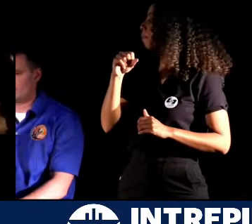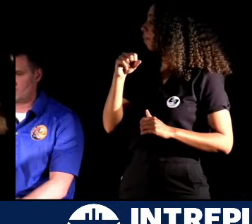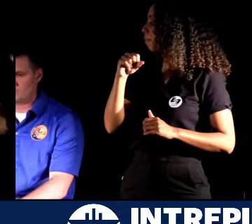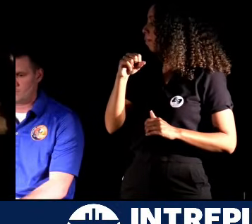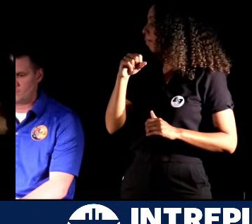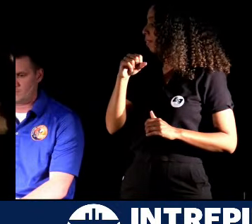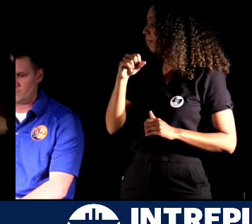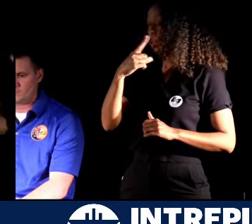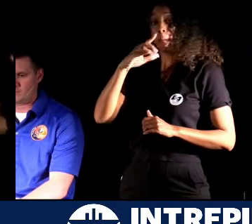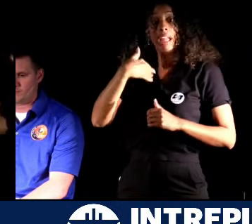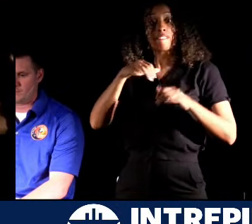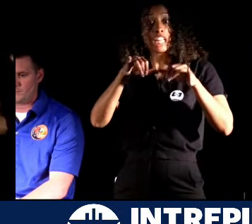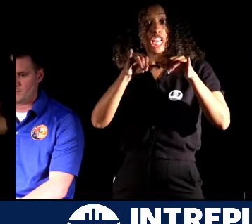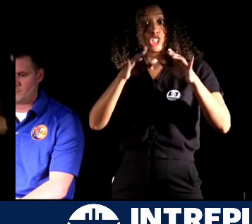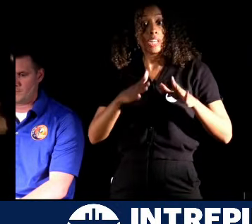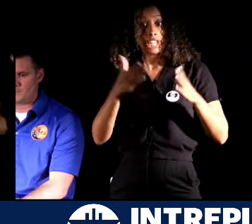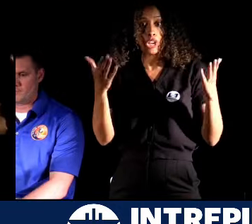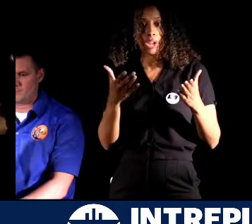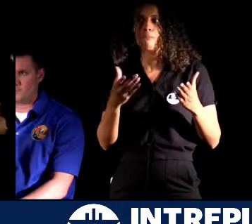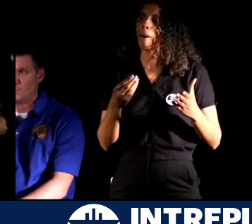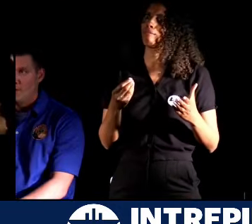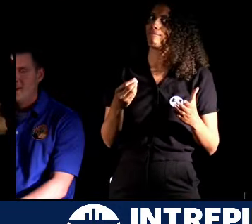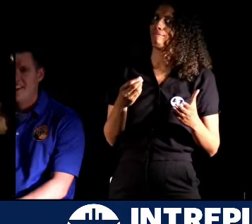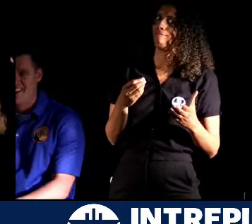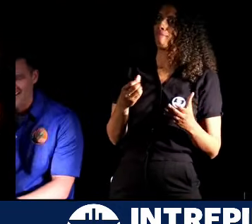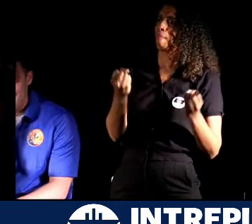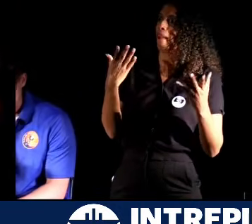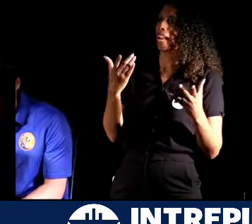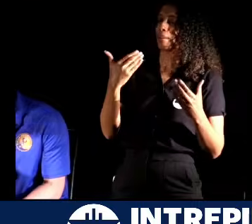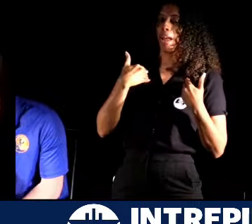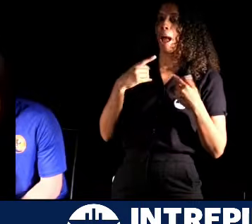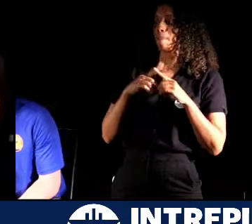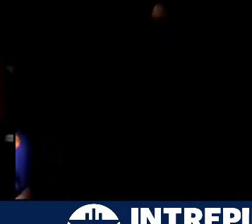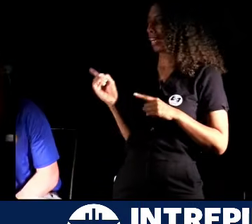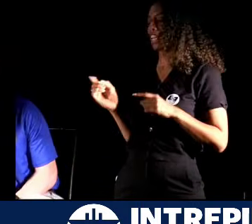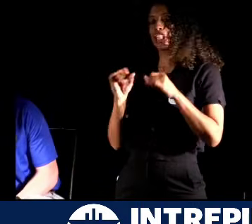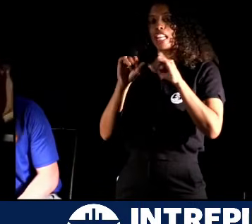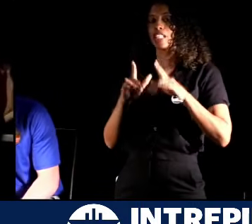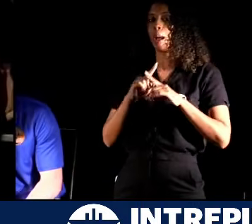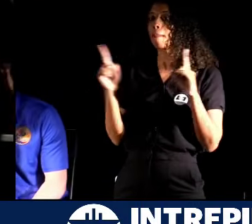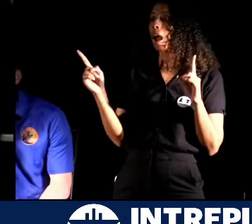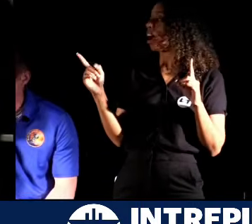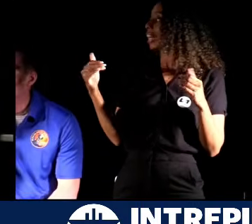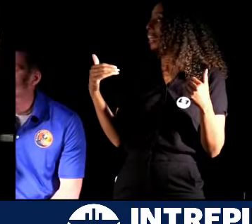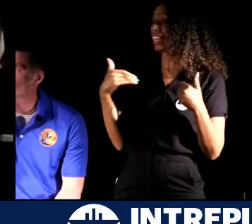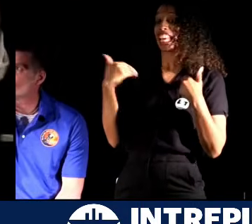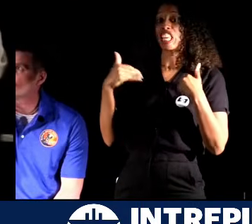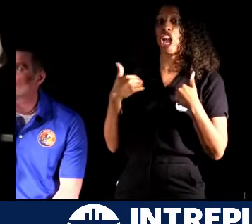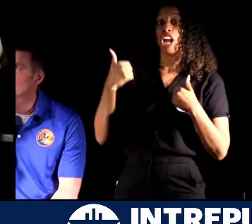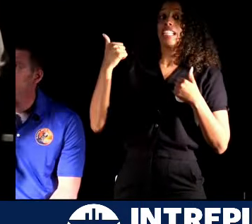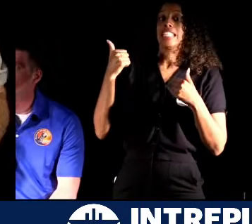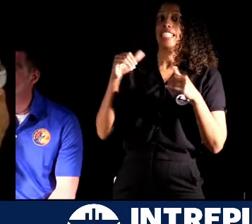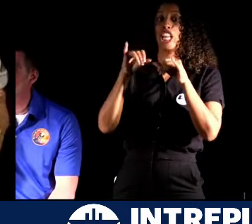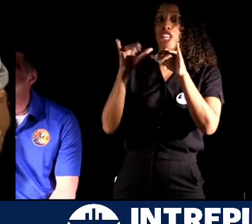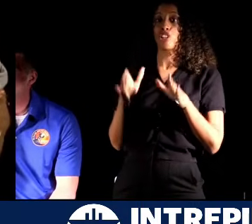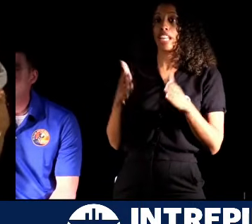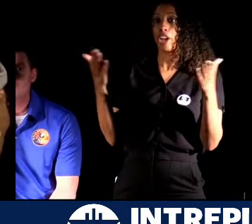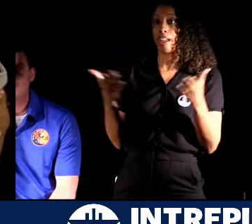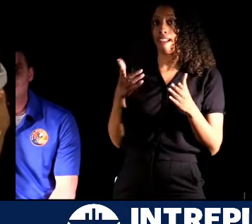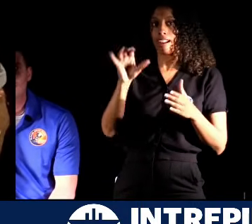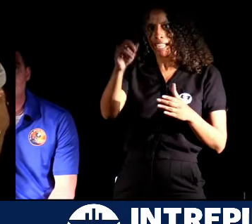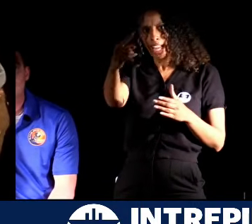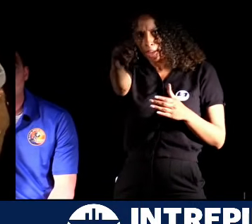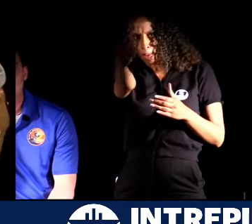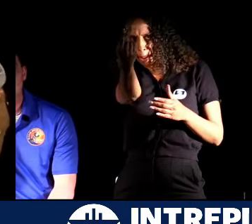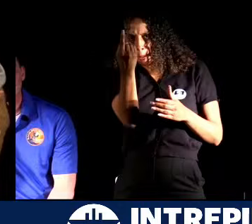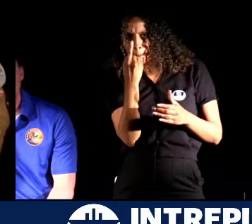an engineer here. Well, plenty of them. Well, he's an engineer, okay. But we have the youngest engineer here. That one. Can you